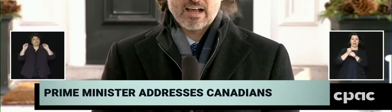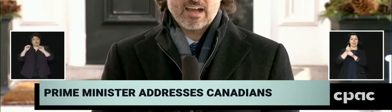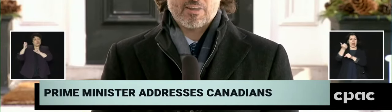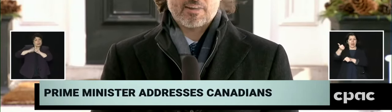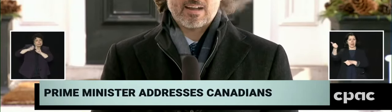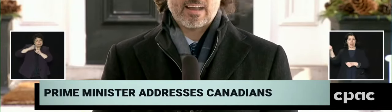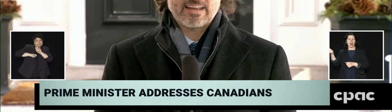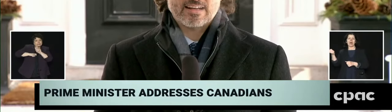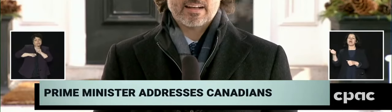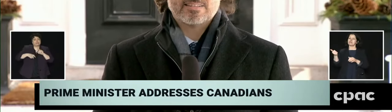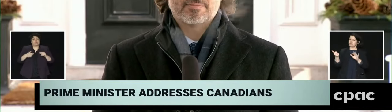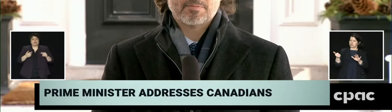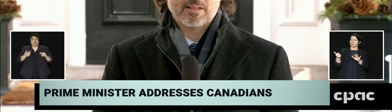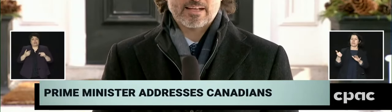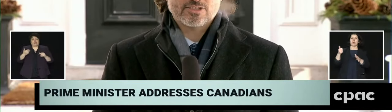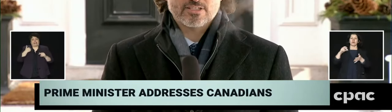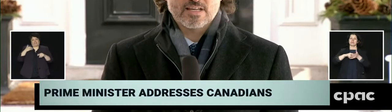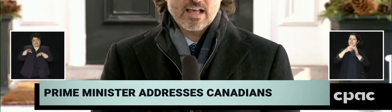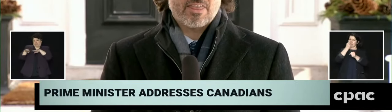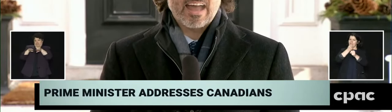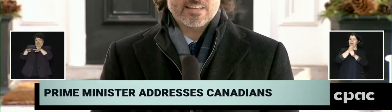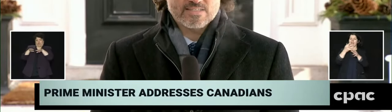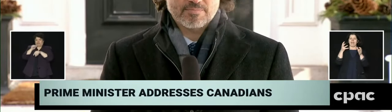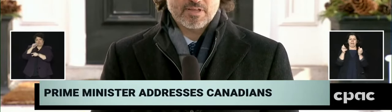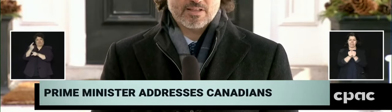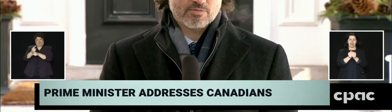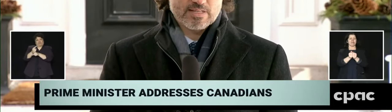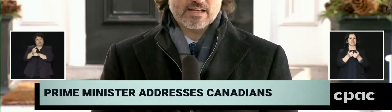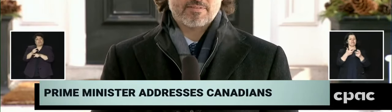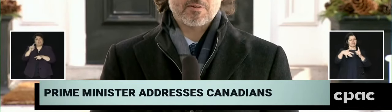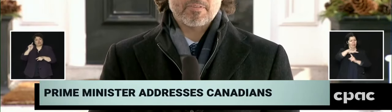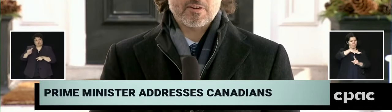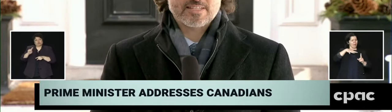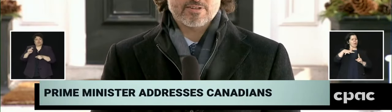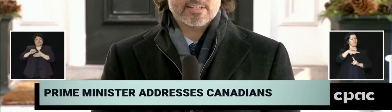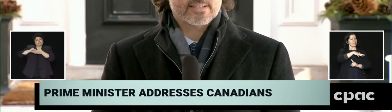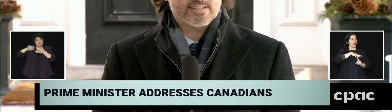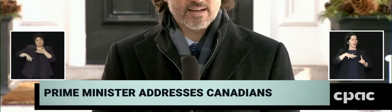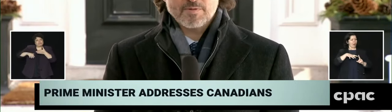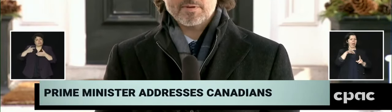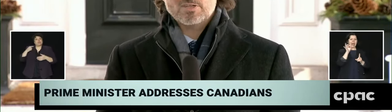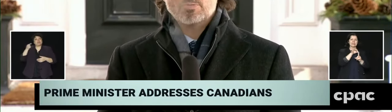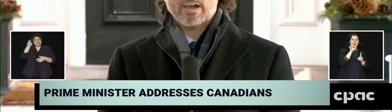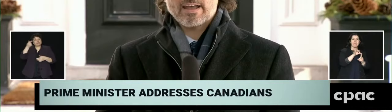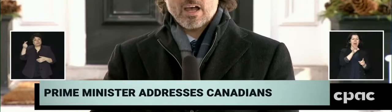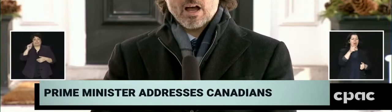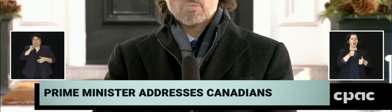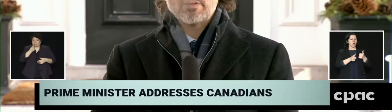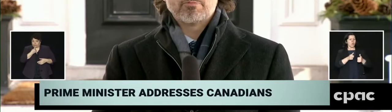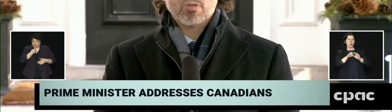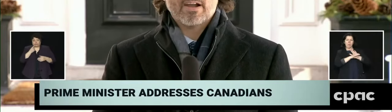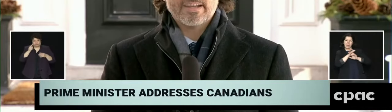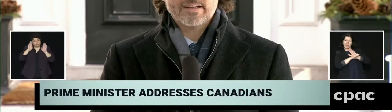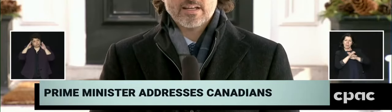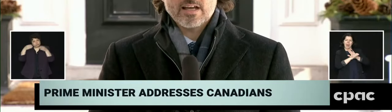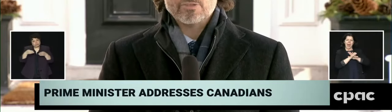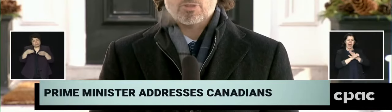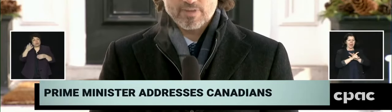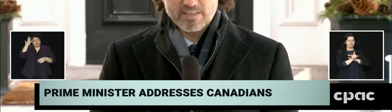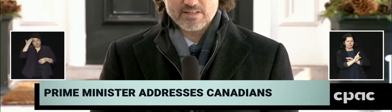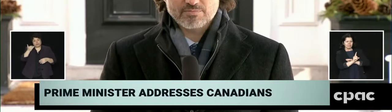or in unacceptable actions. That is something that we take very, very seriously as a government, which is why we've brought